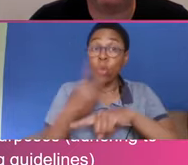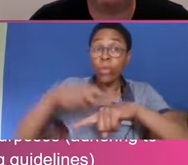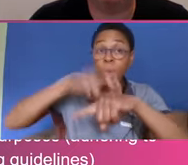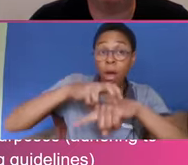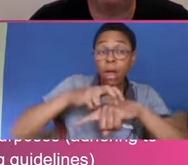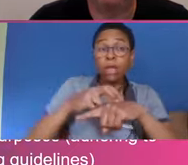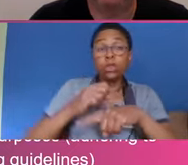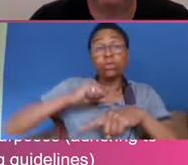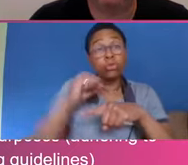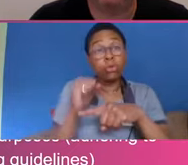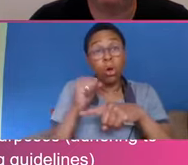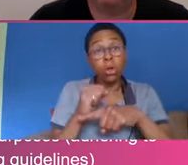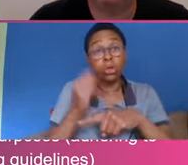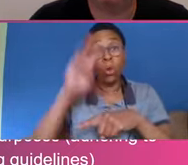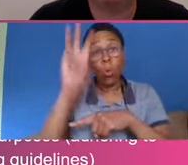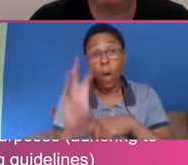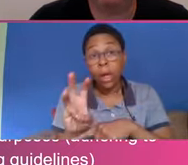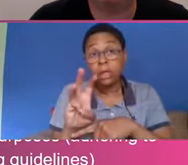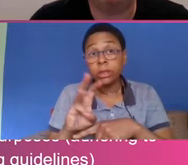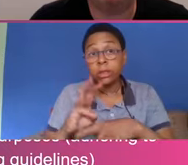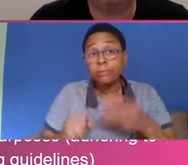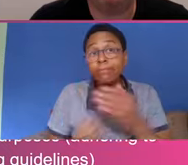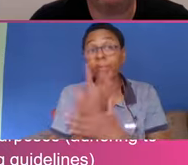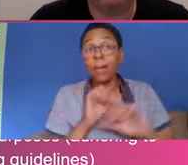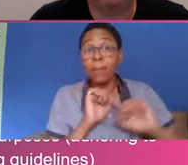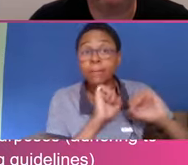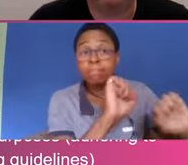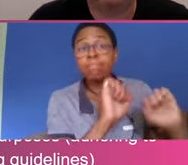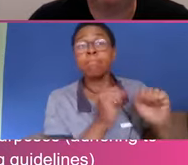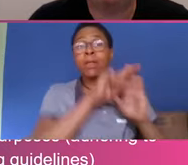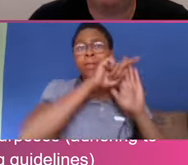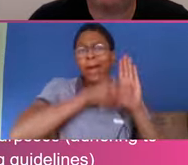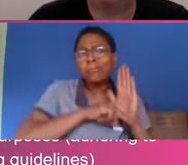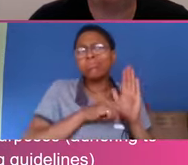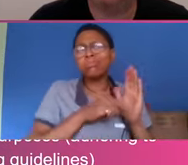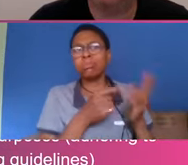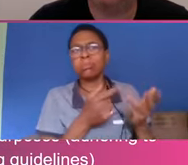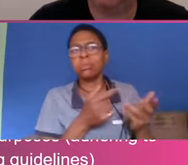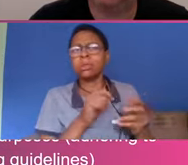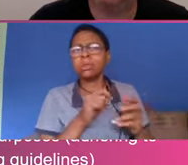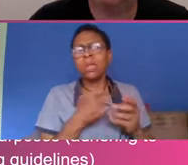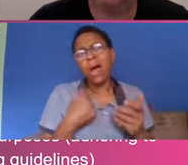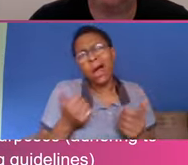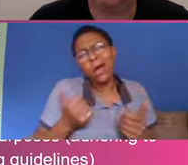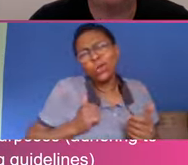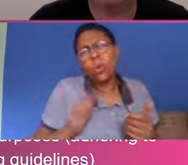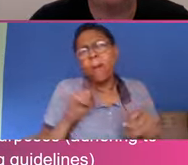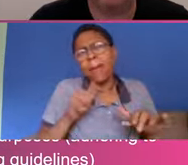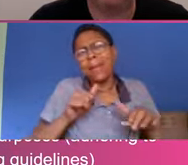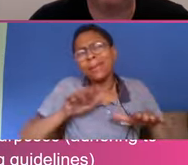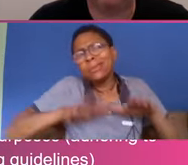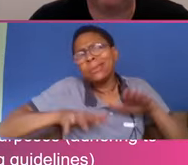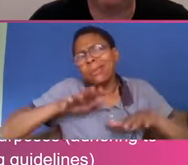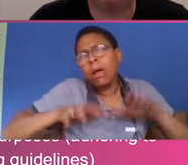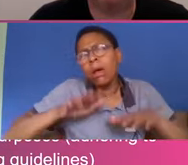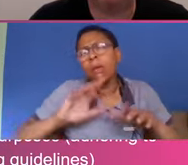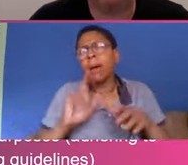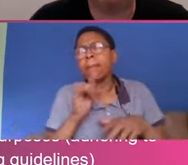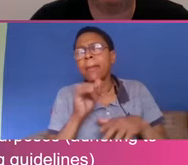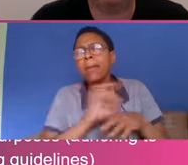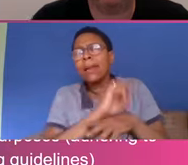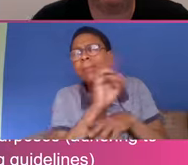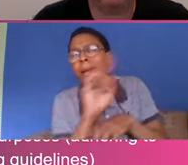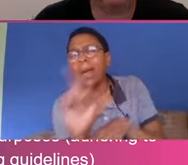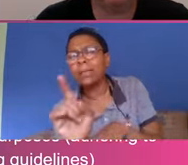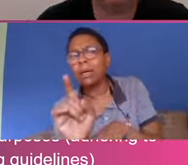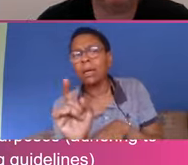own guidance, and which is likely to be very similar, if perhaps a little later, as we've seen already through the